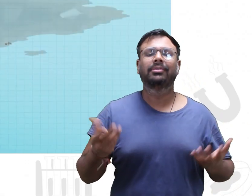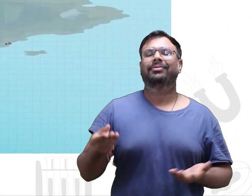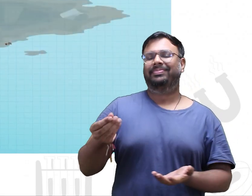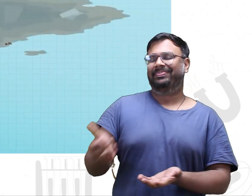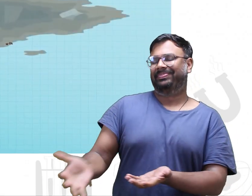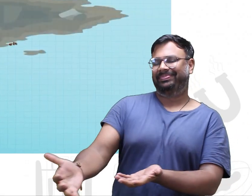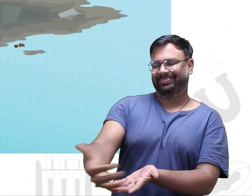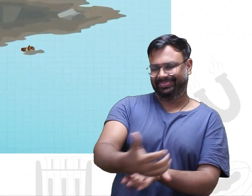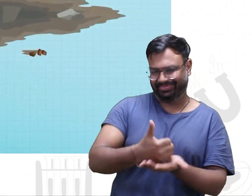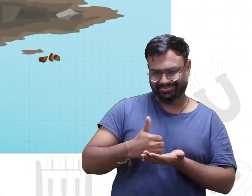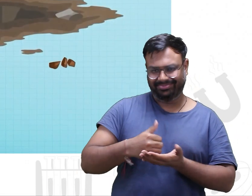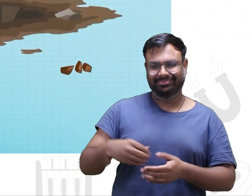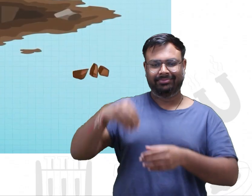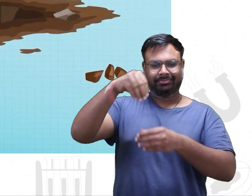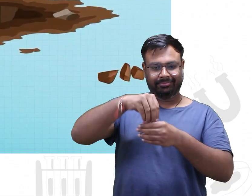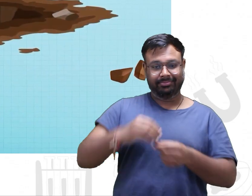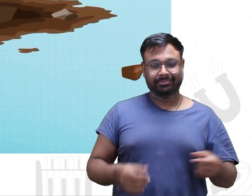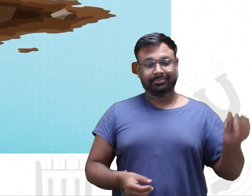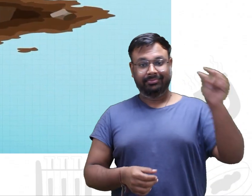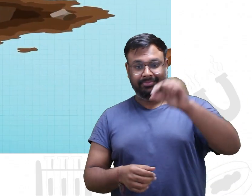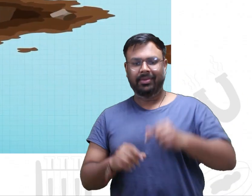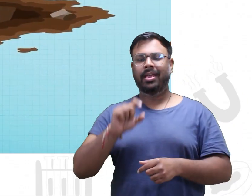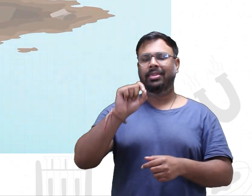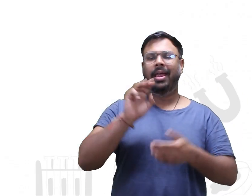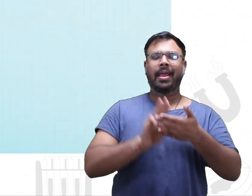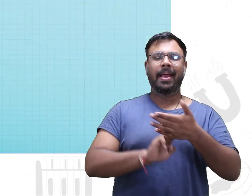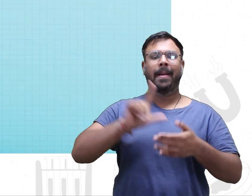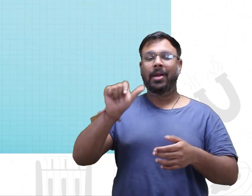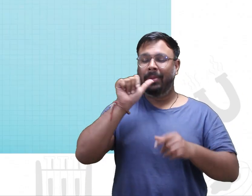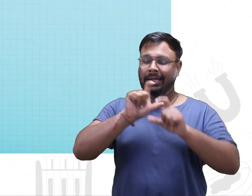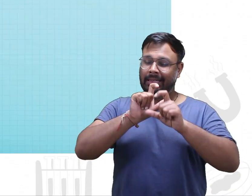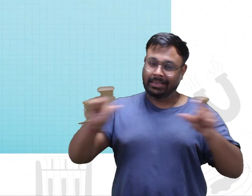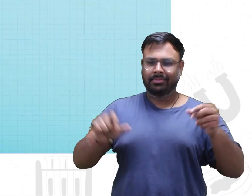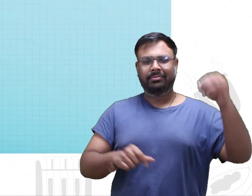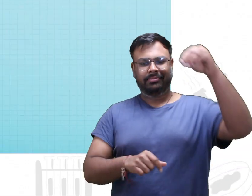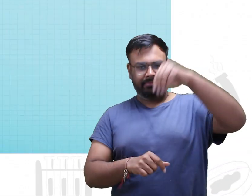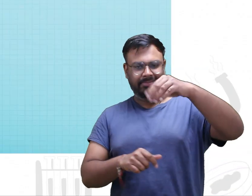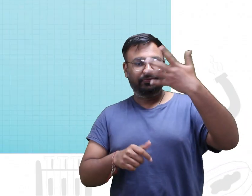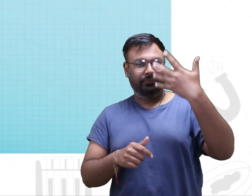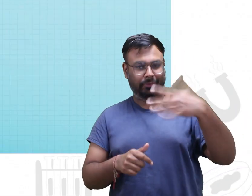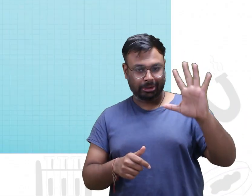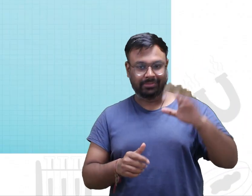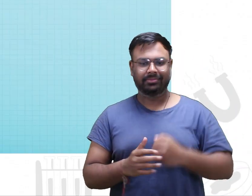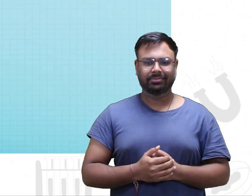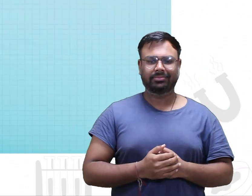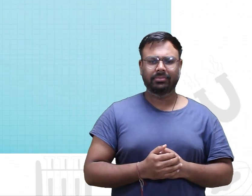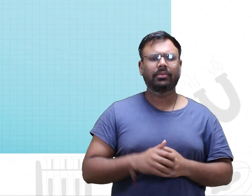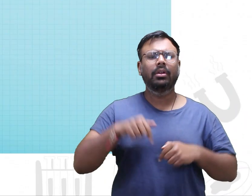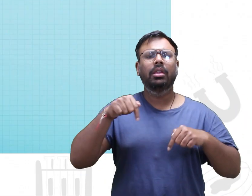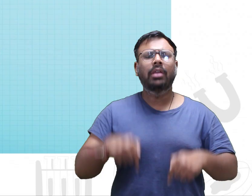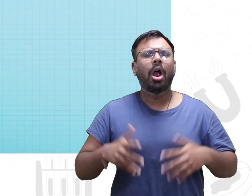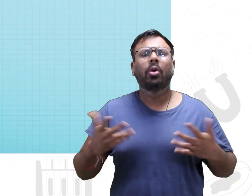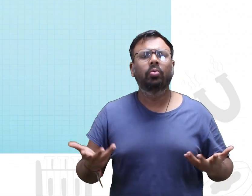three situations. First, let's isolate microbes from this soil sample. Take some soil and add it to a test tube containing